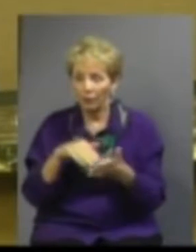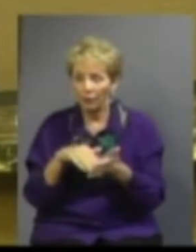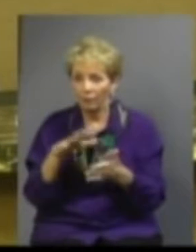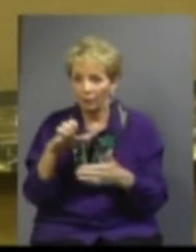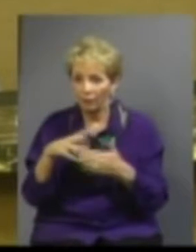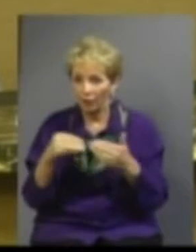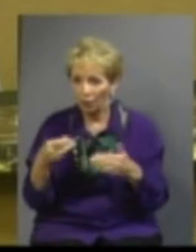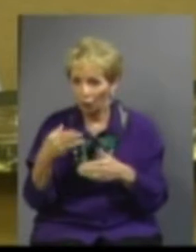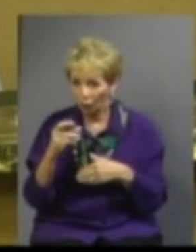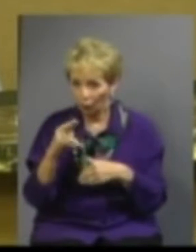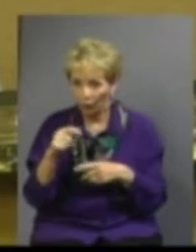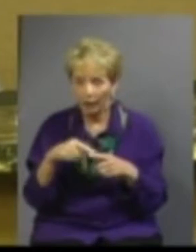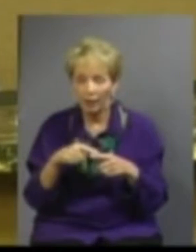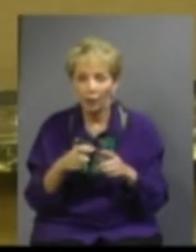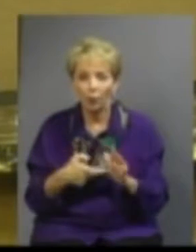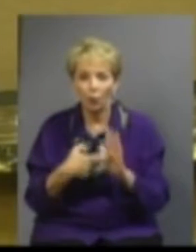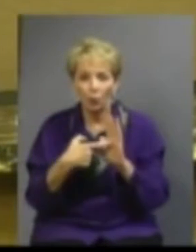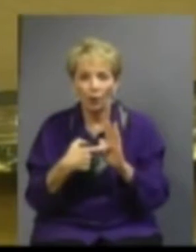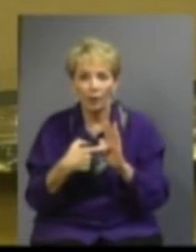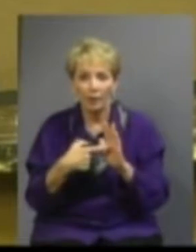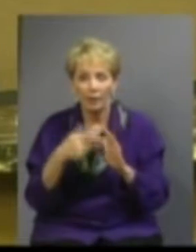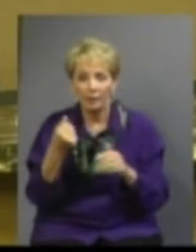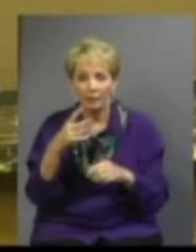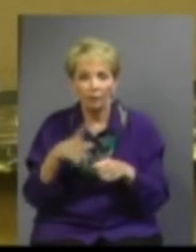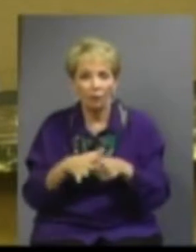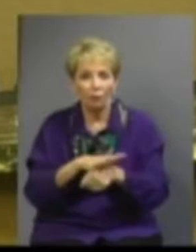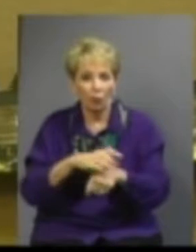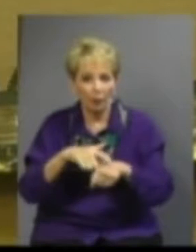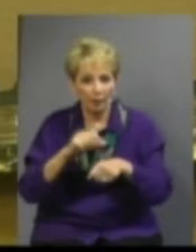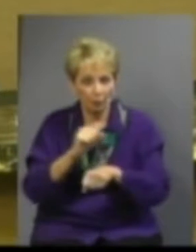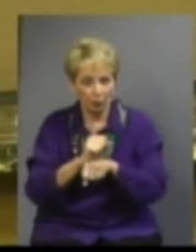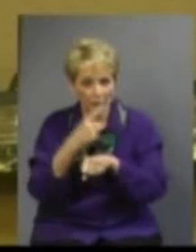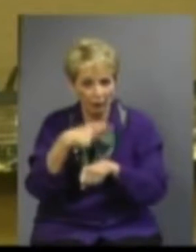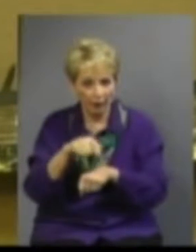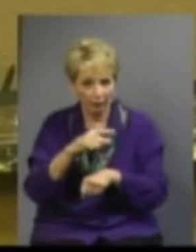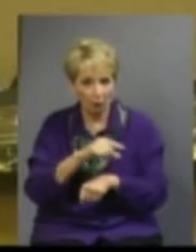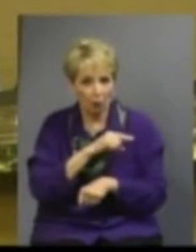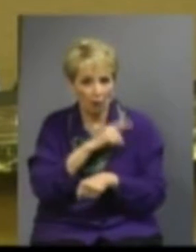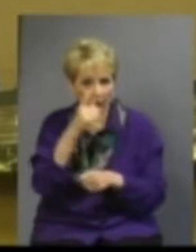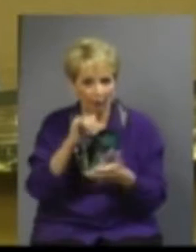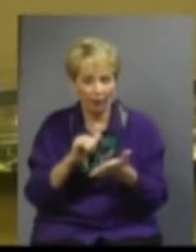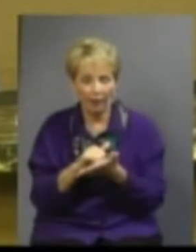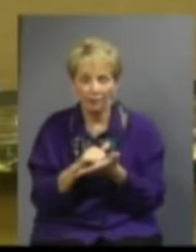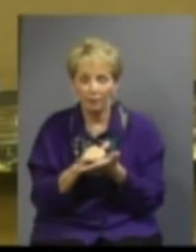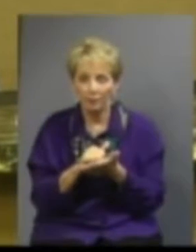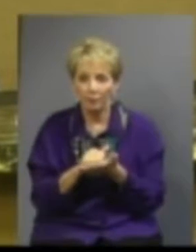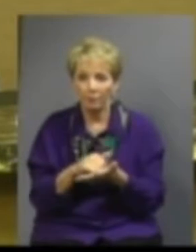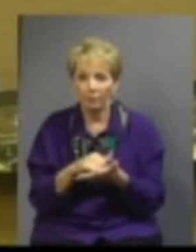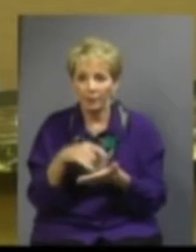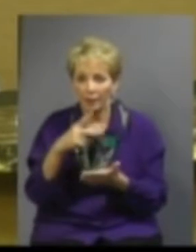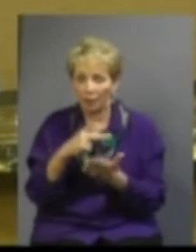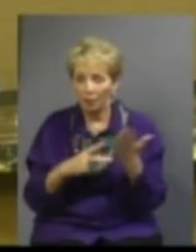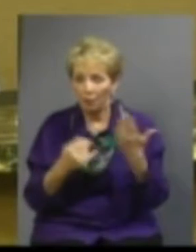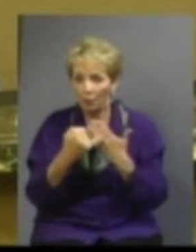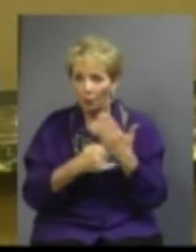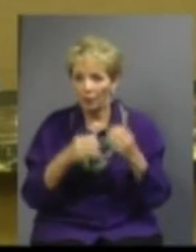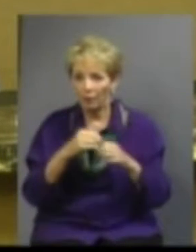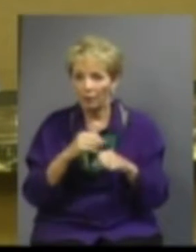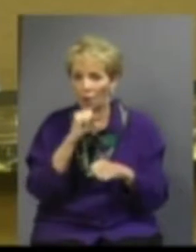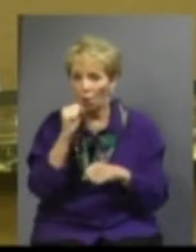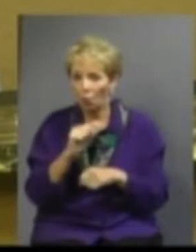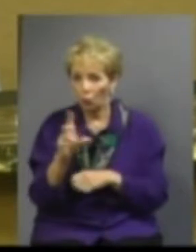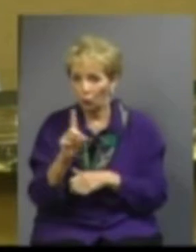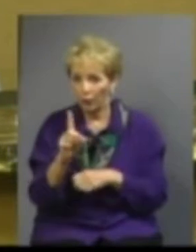$212,500 grant. Requires 17 full-time jobs for them to qualify. The project is in the old Drexel